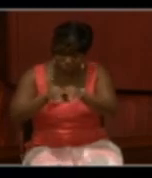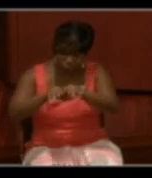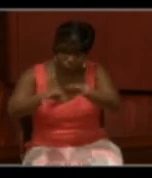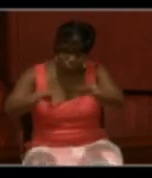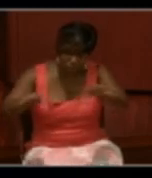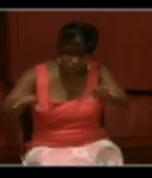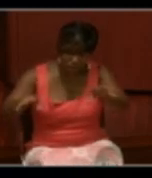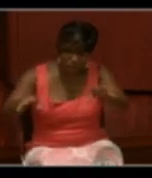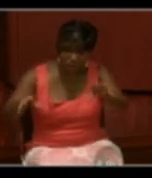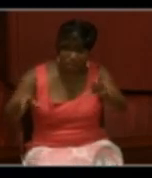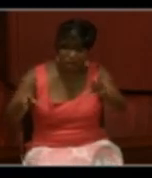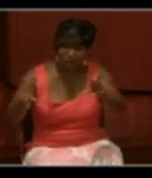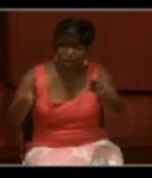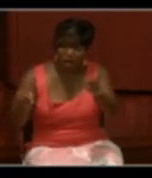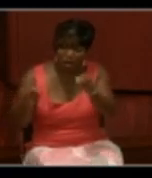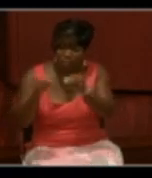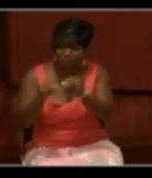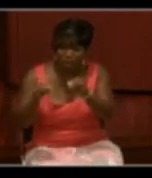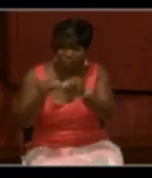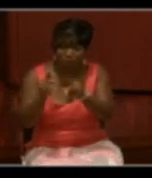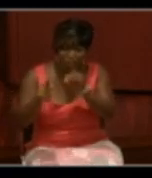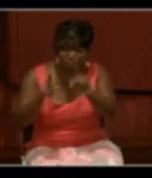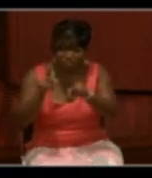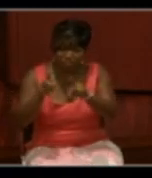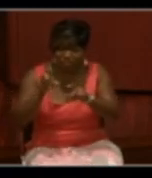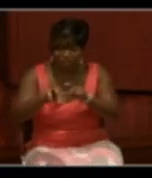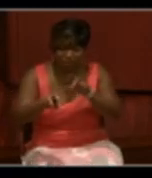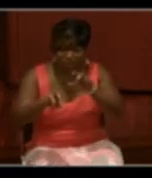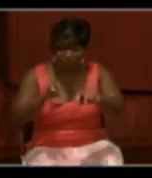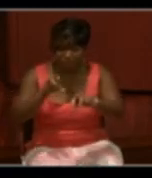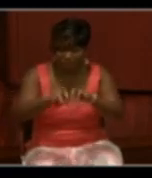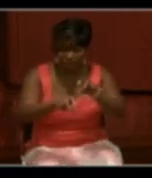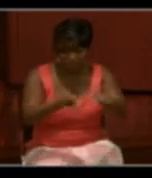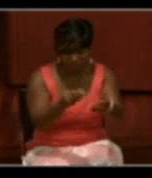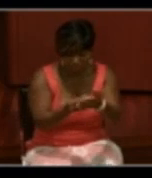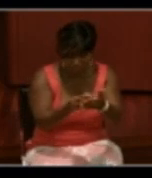attract many depositors,